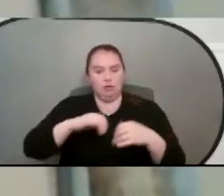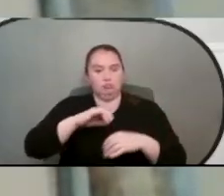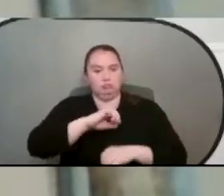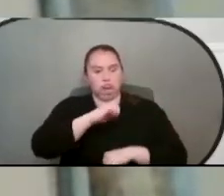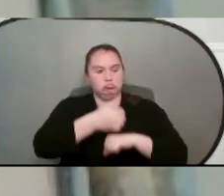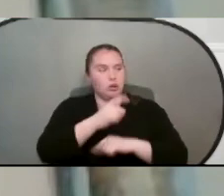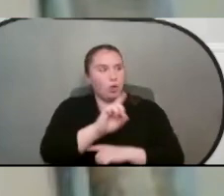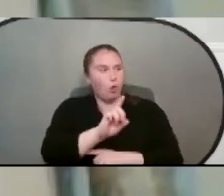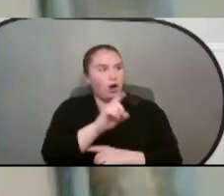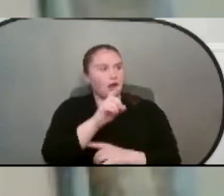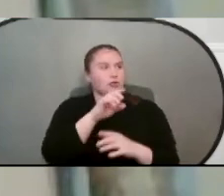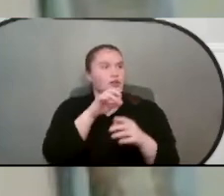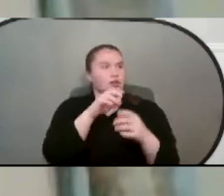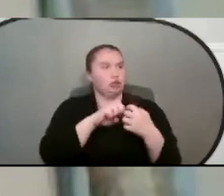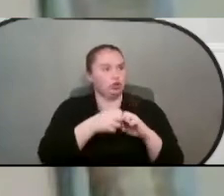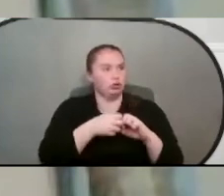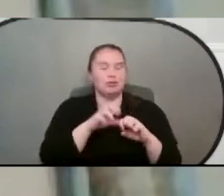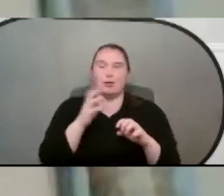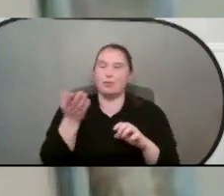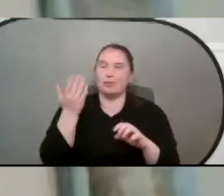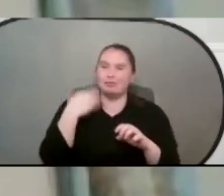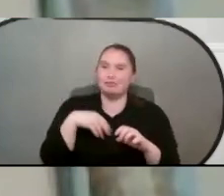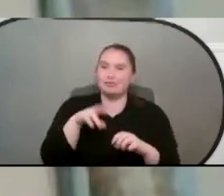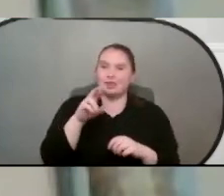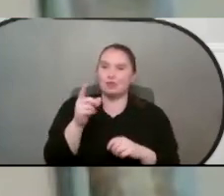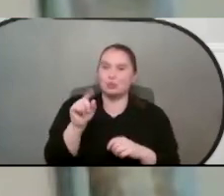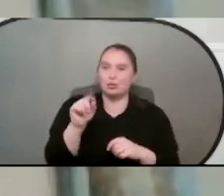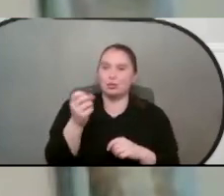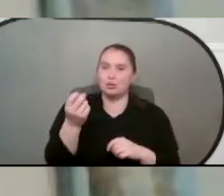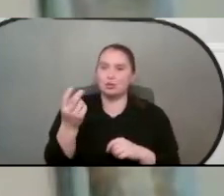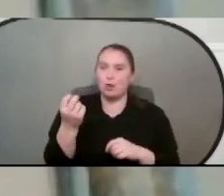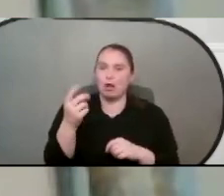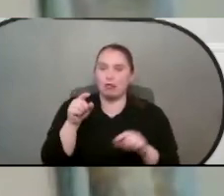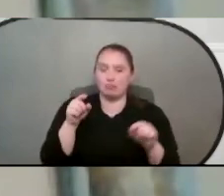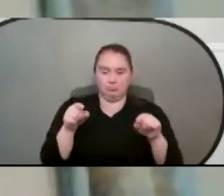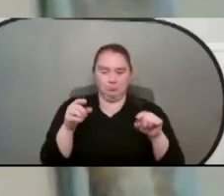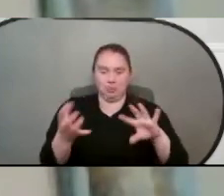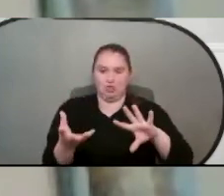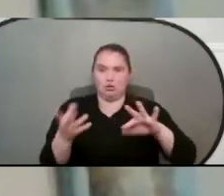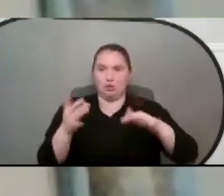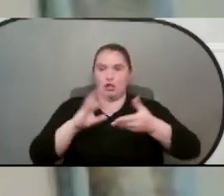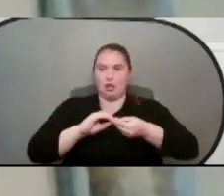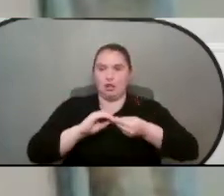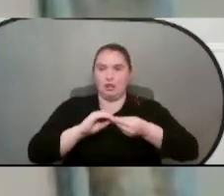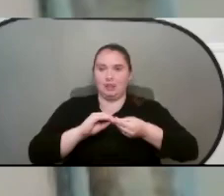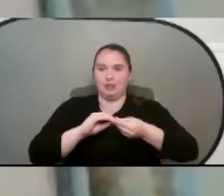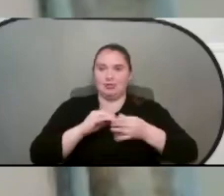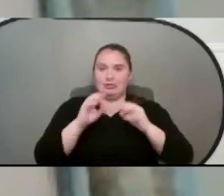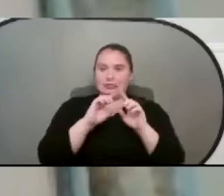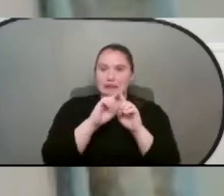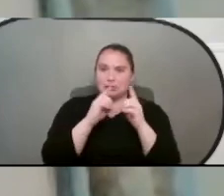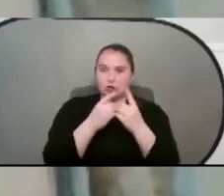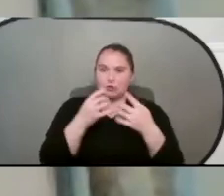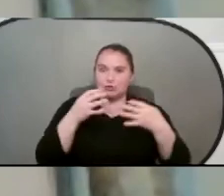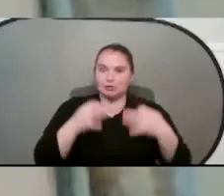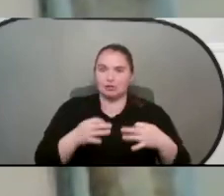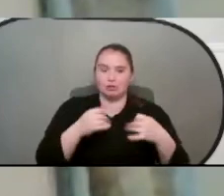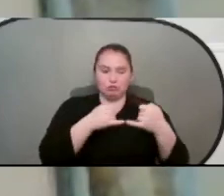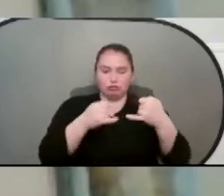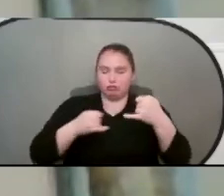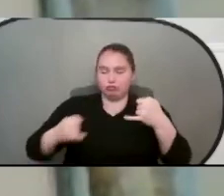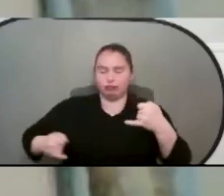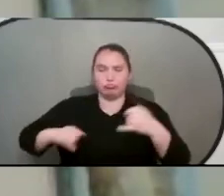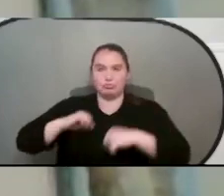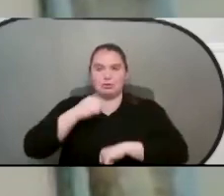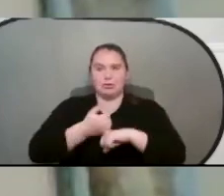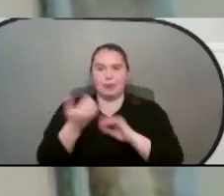Well, was just back when it was consolidated in 2012, they redrew, the district redrew the lines. And so, like I was